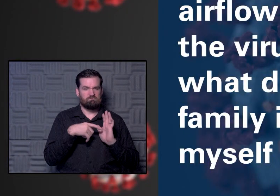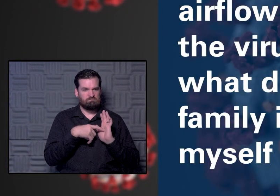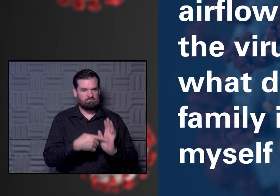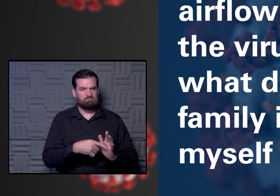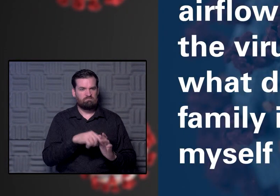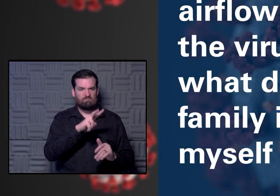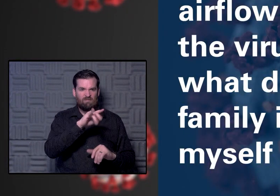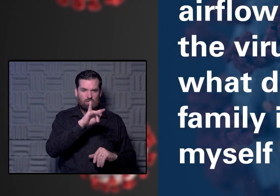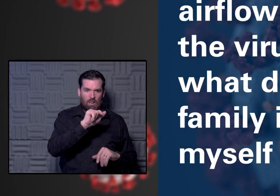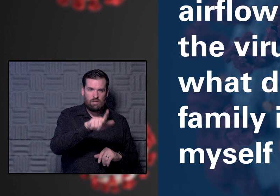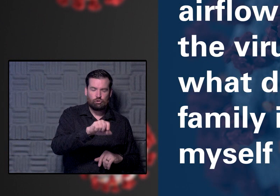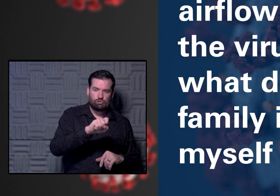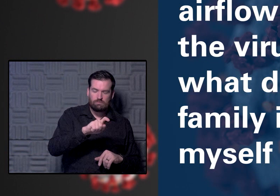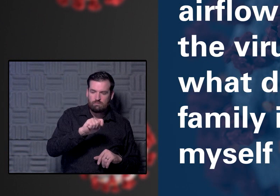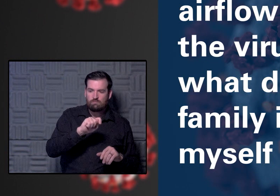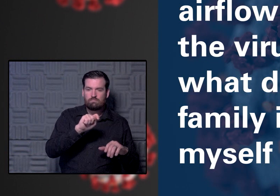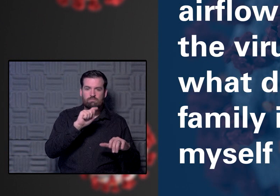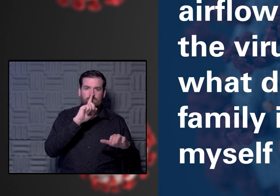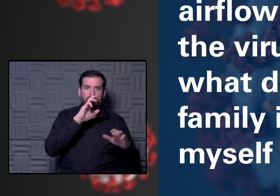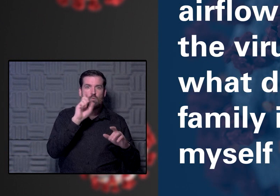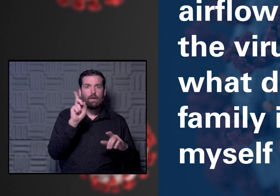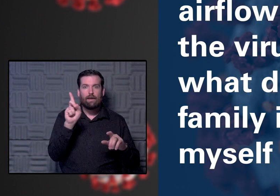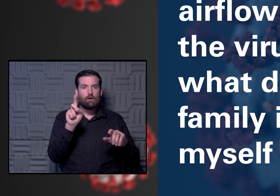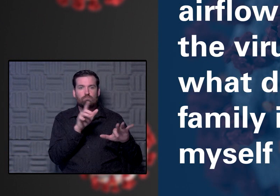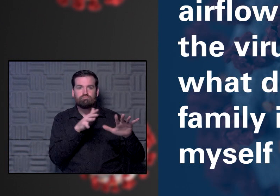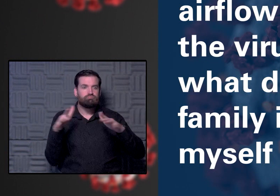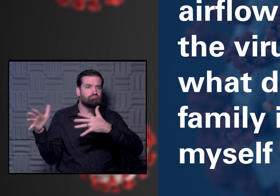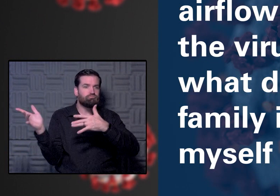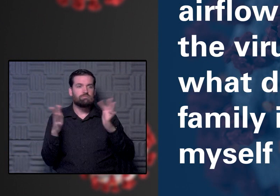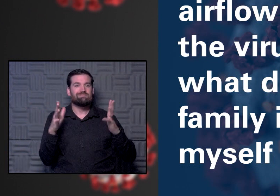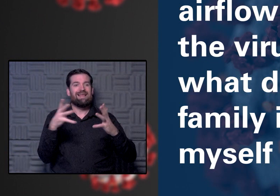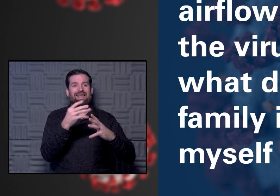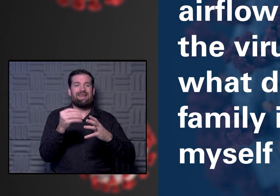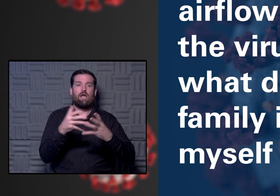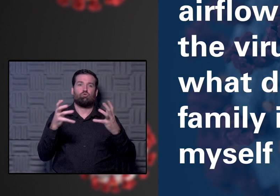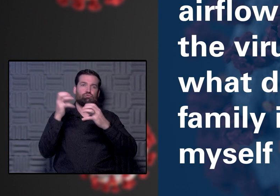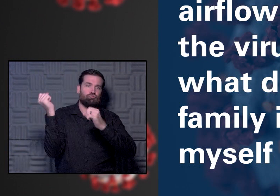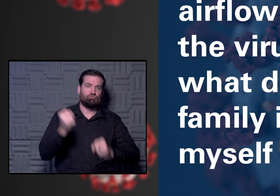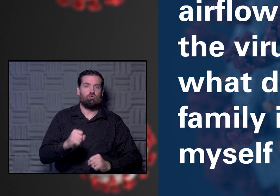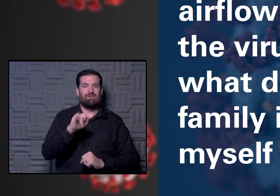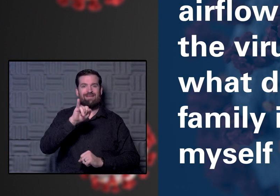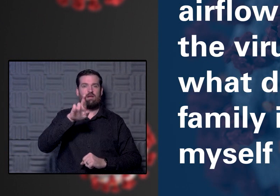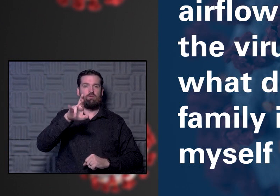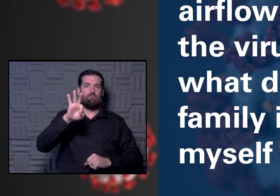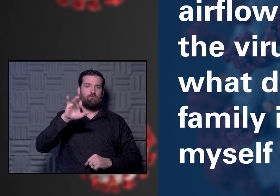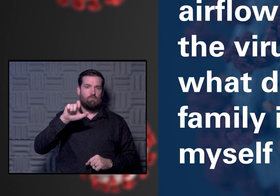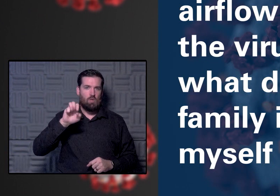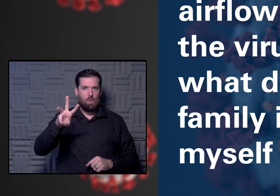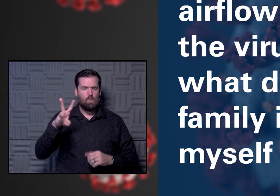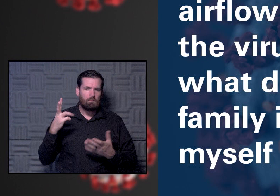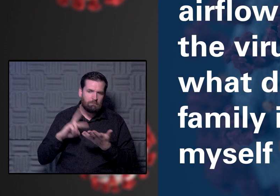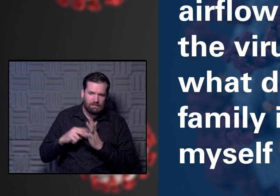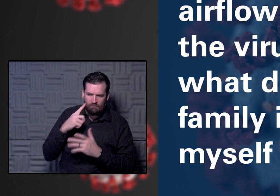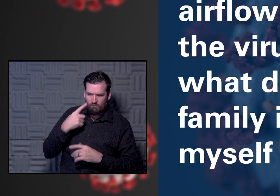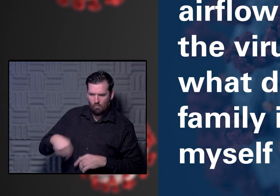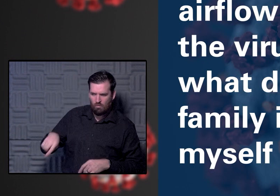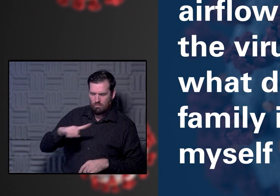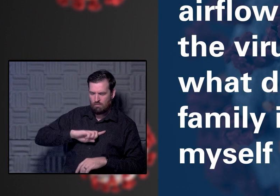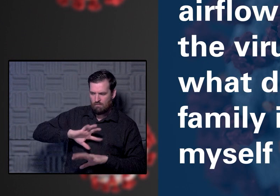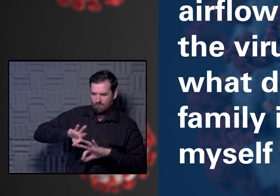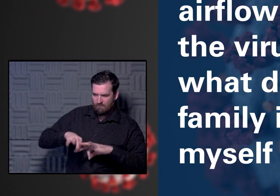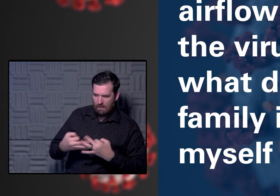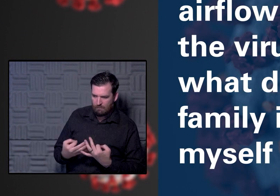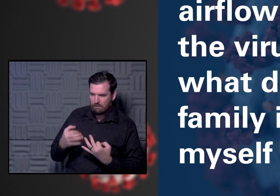ventilation, and intensity of airflow play a part in spreading the virus. Please explain, and what does this mean for my family in a nursing home